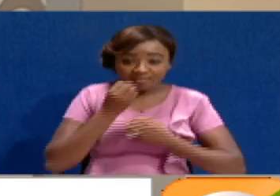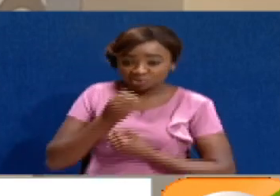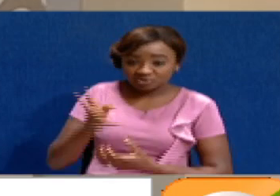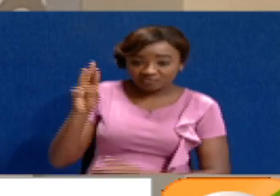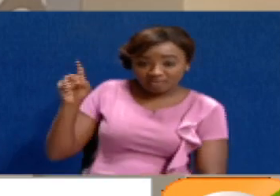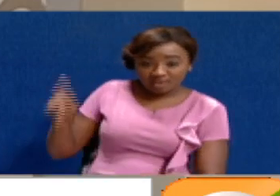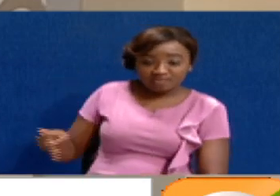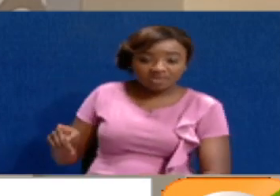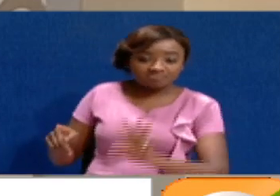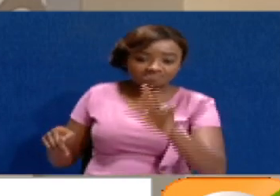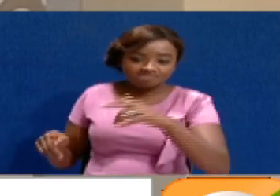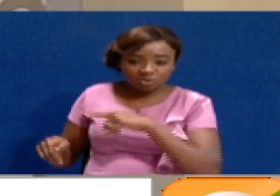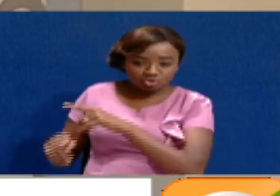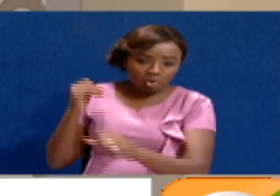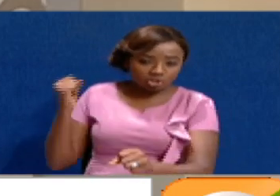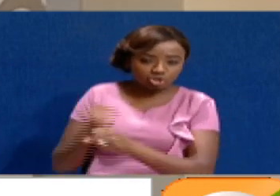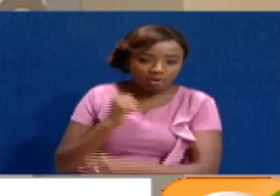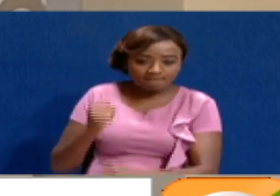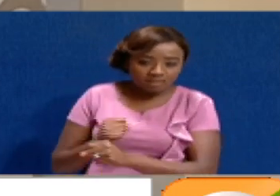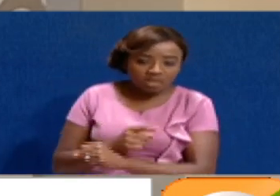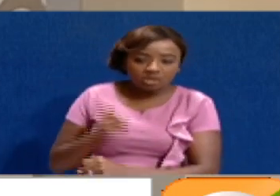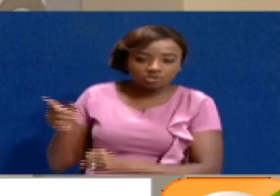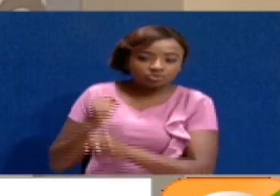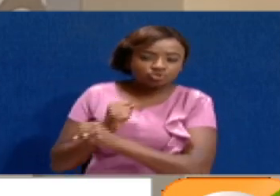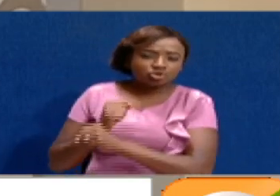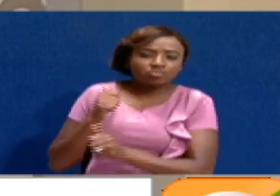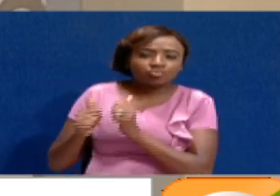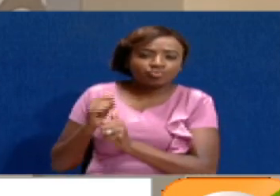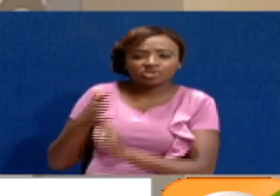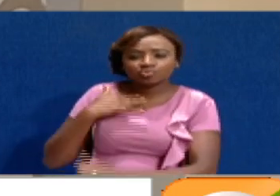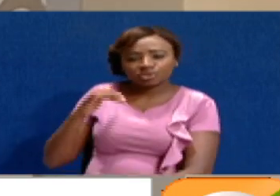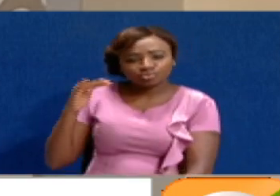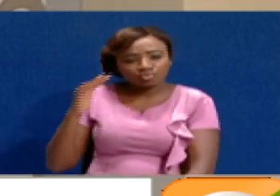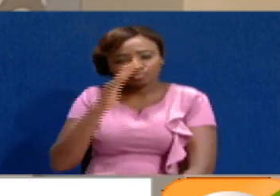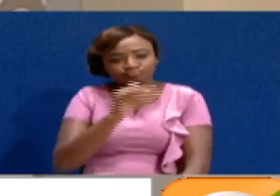MP of his job, which would be to summon